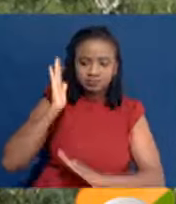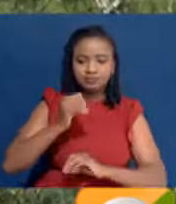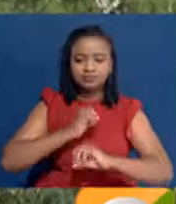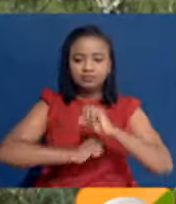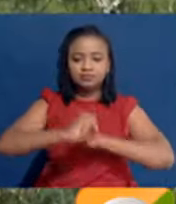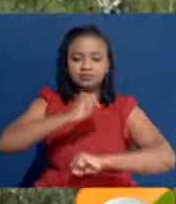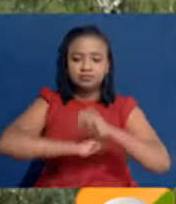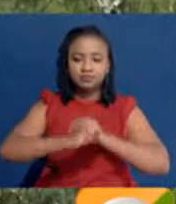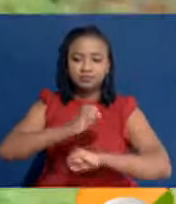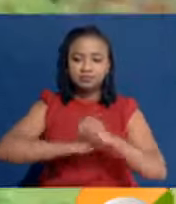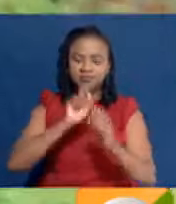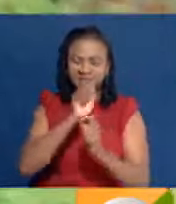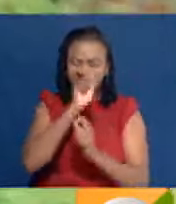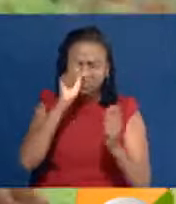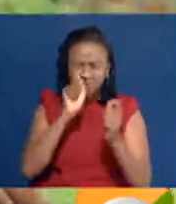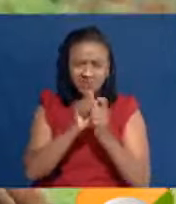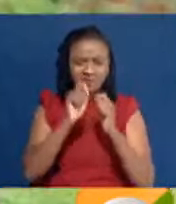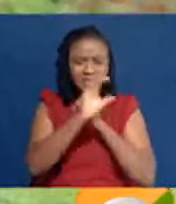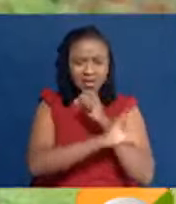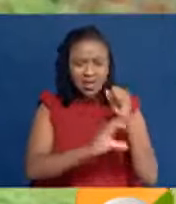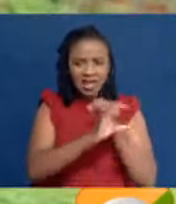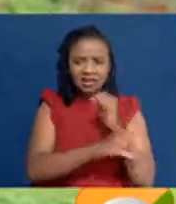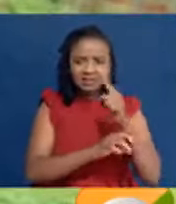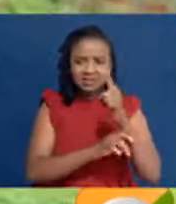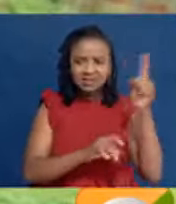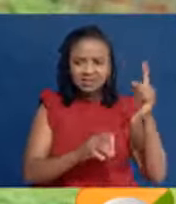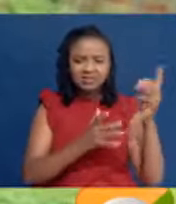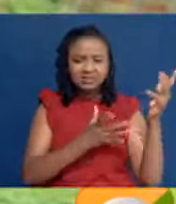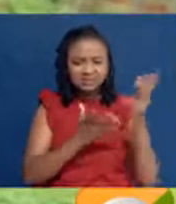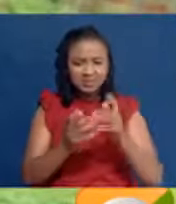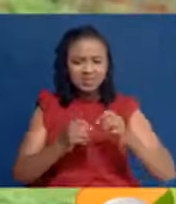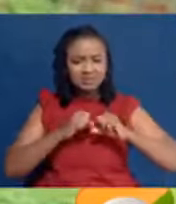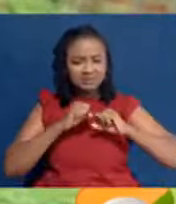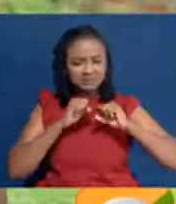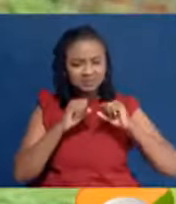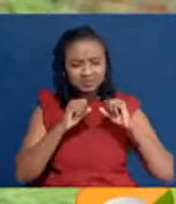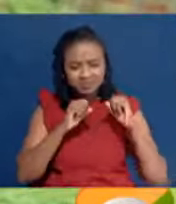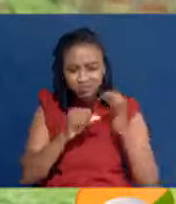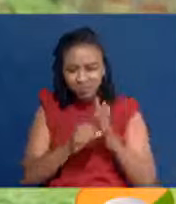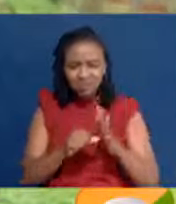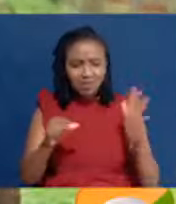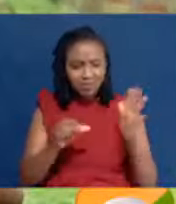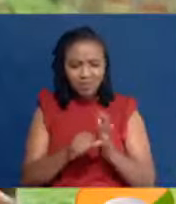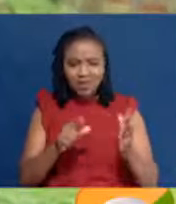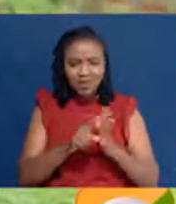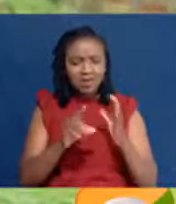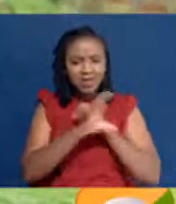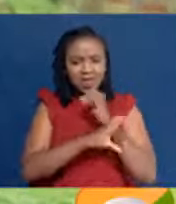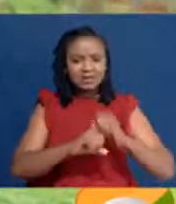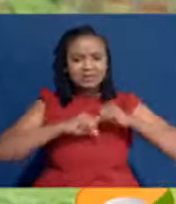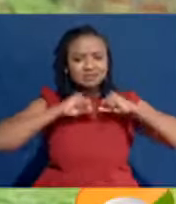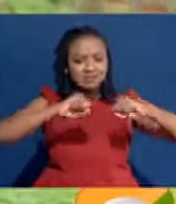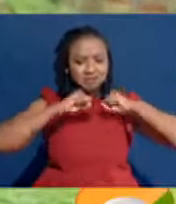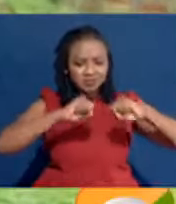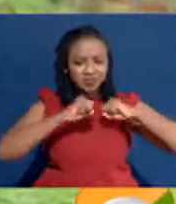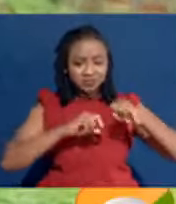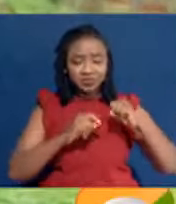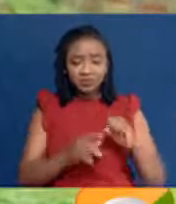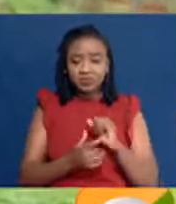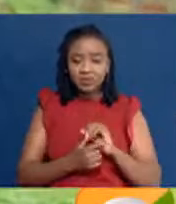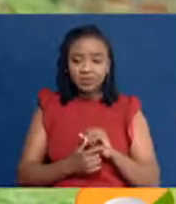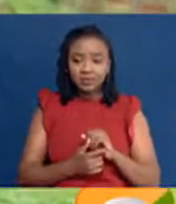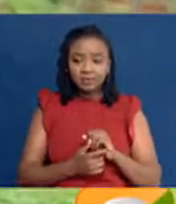highest emitters who have done the most to cause this mess and really have not delivered much. The global